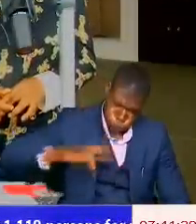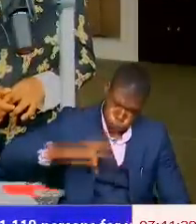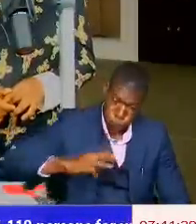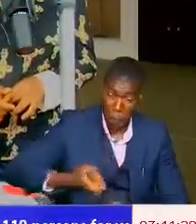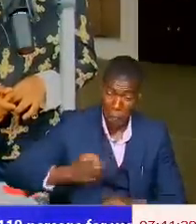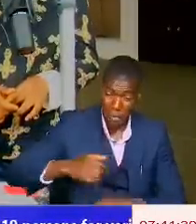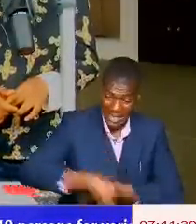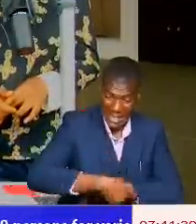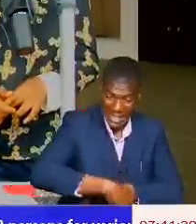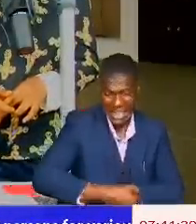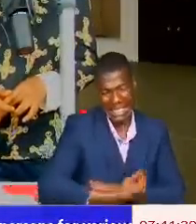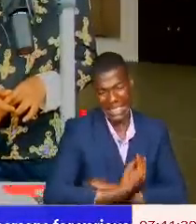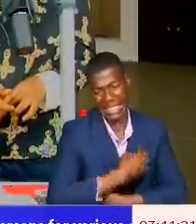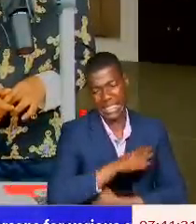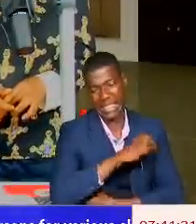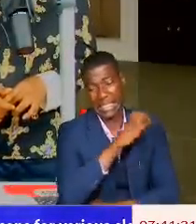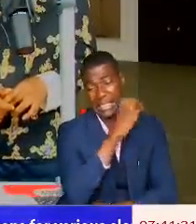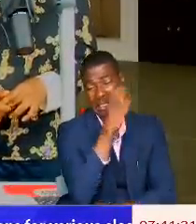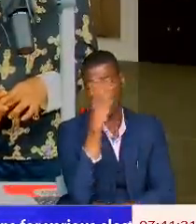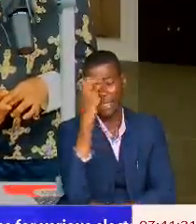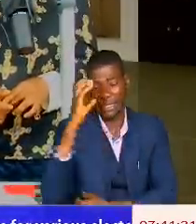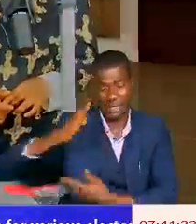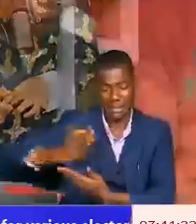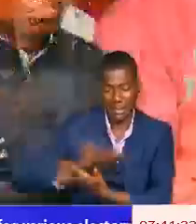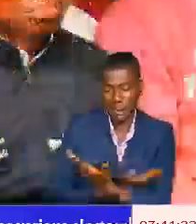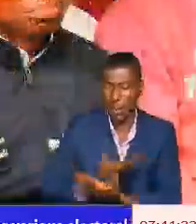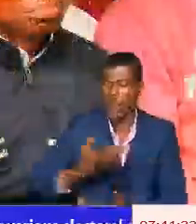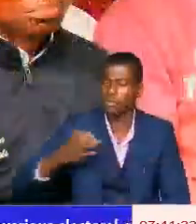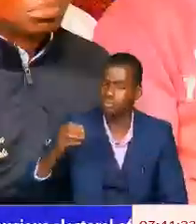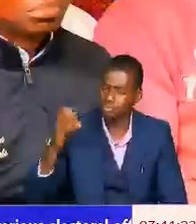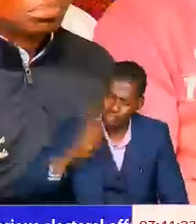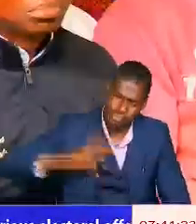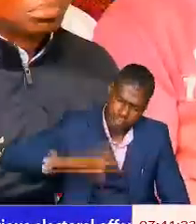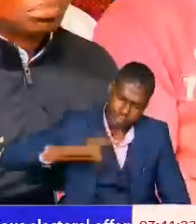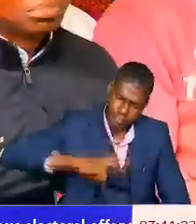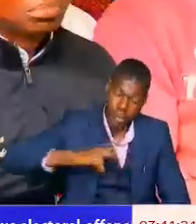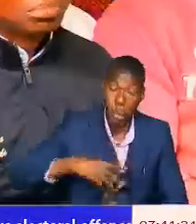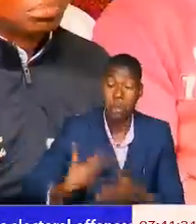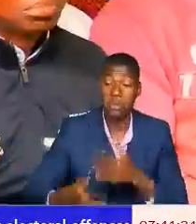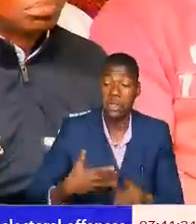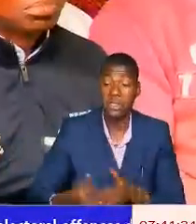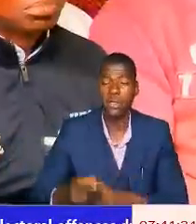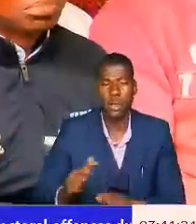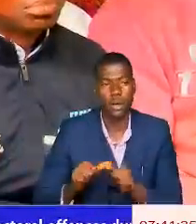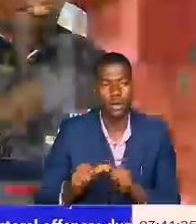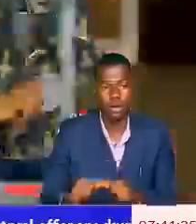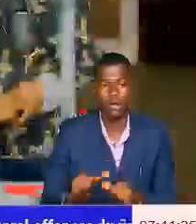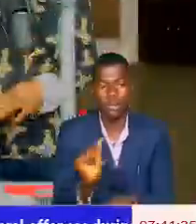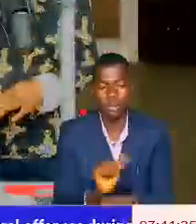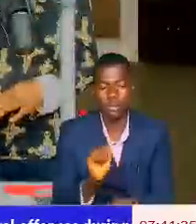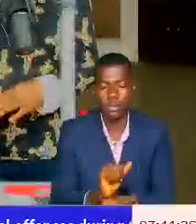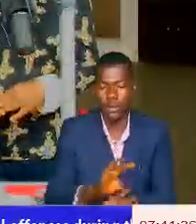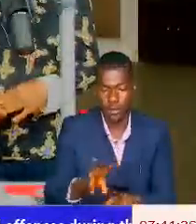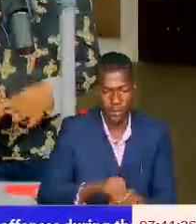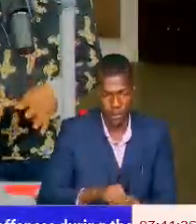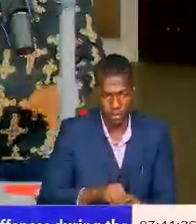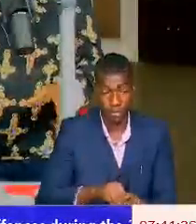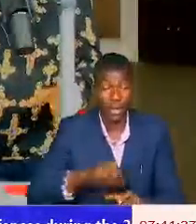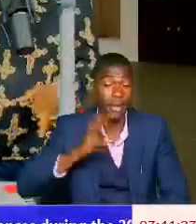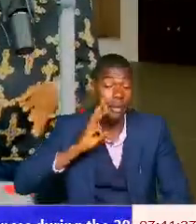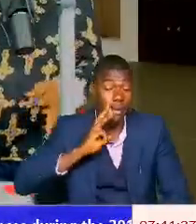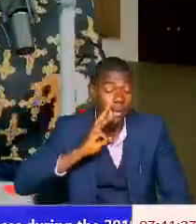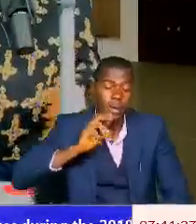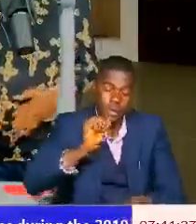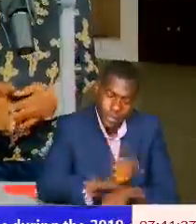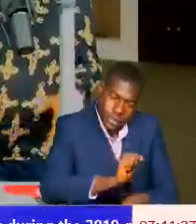Rain, they do your own work, yourself get your own work to do. As it be say, everybody get your own purpose, even the ones where things may